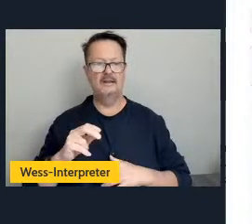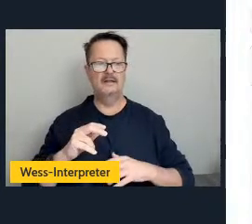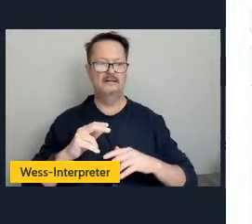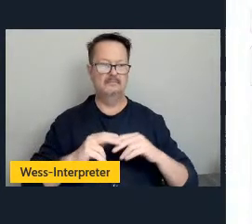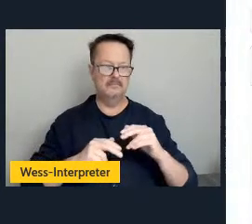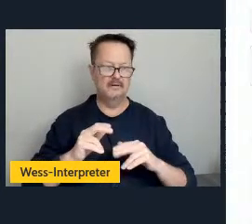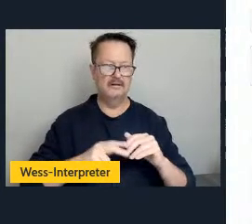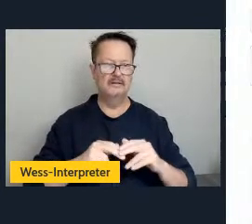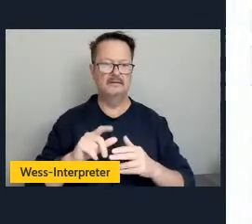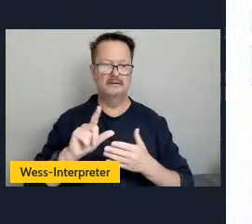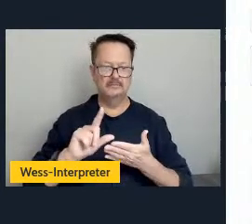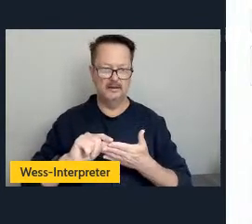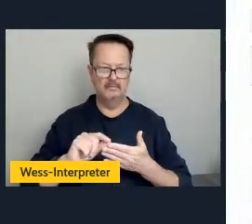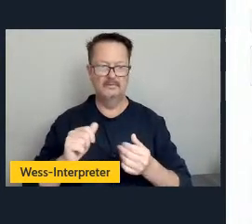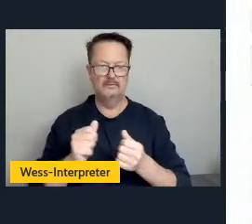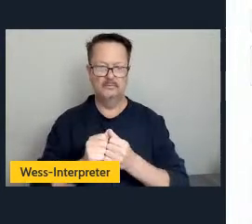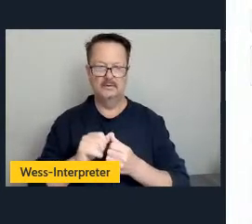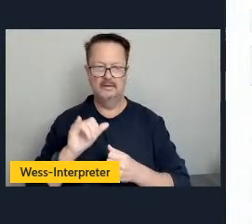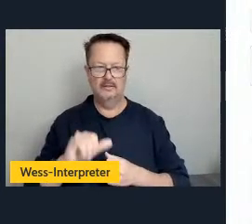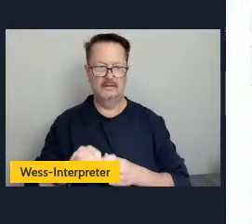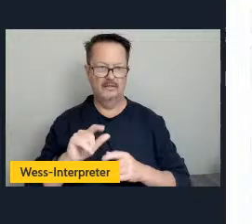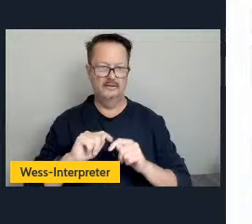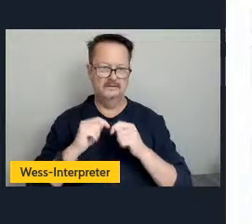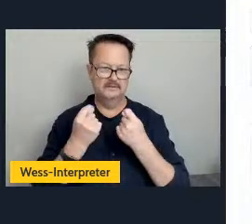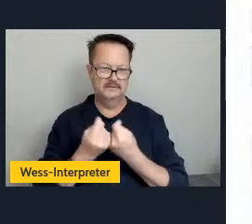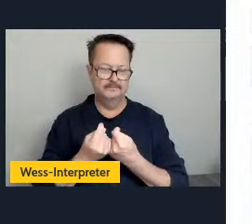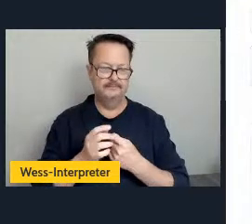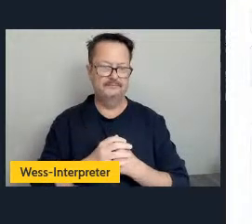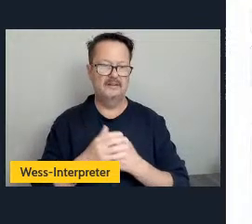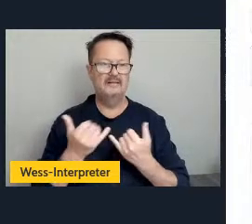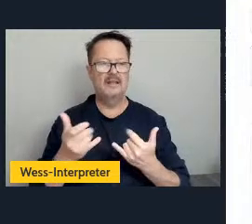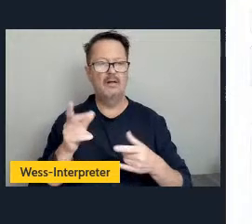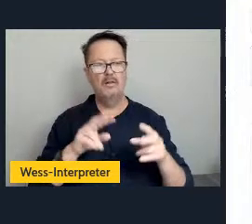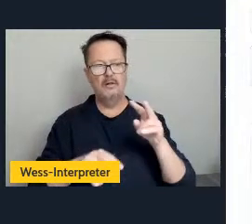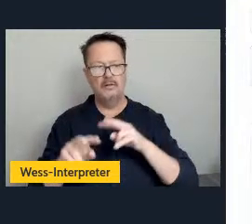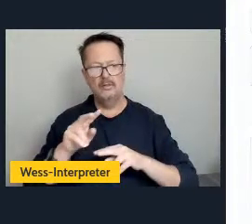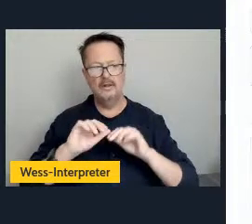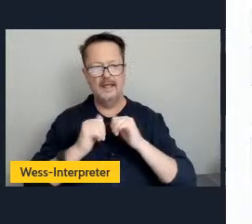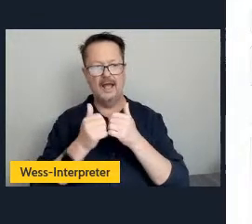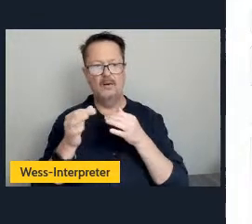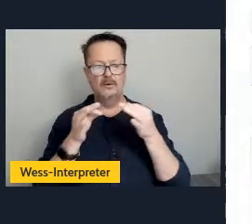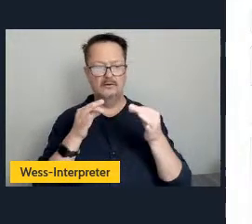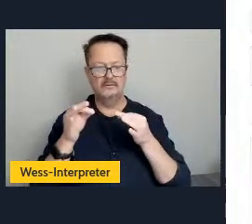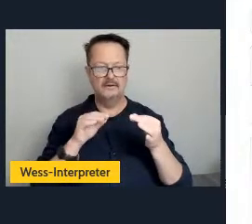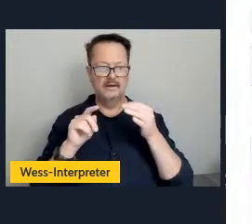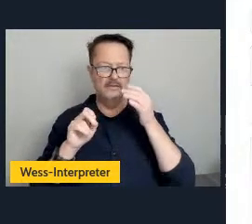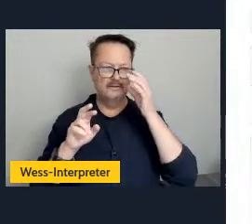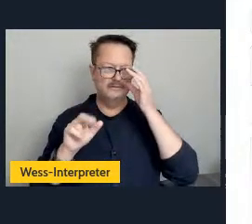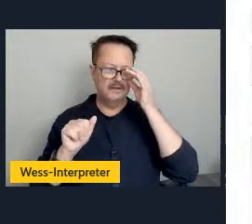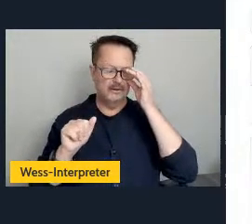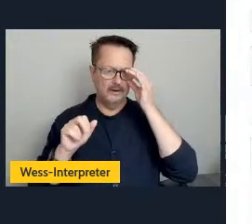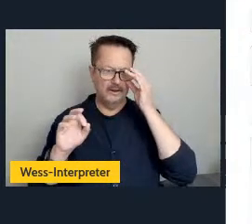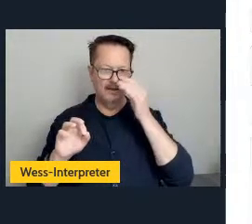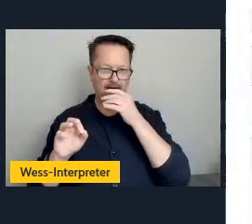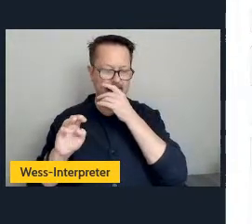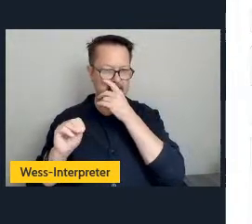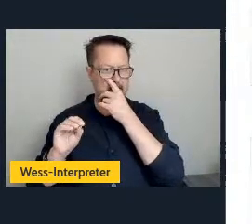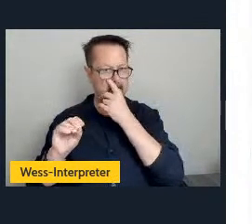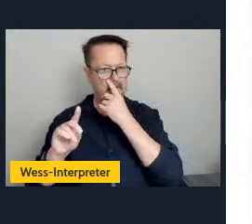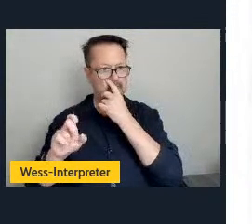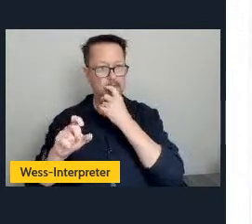the rest here. Now let's take a look at how we define the Terraform modules. We have this tf modules file here,